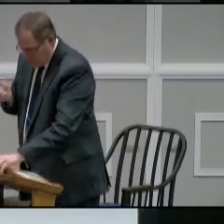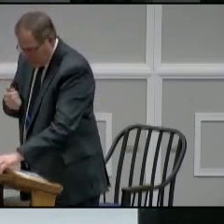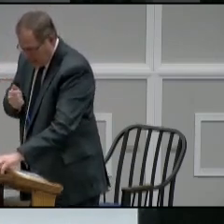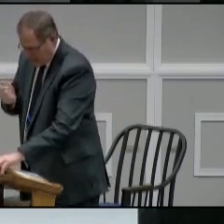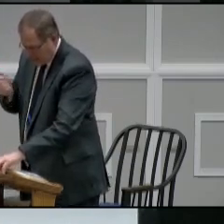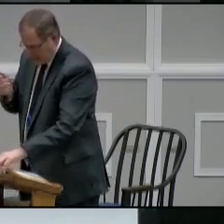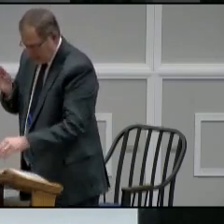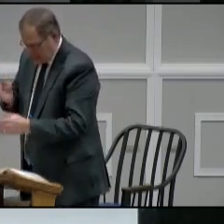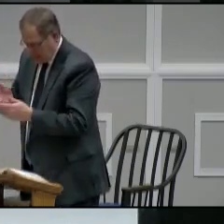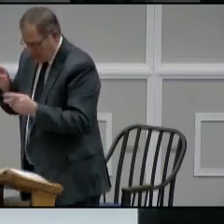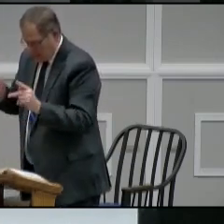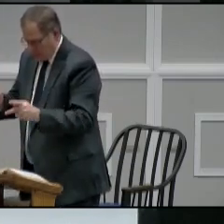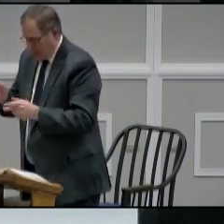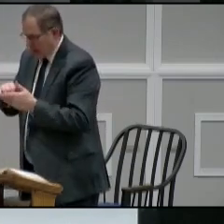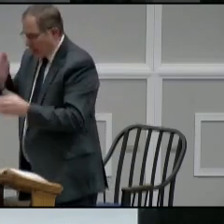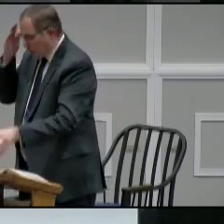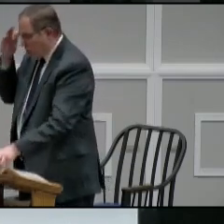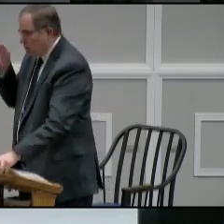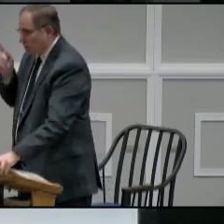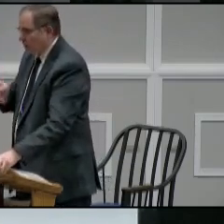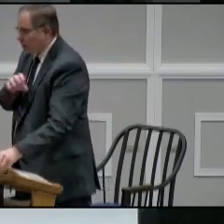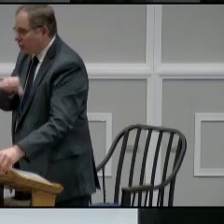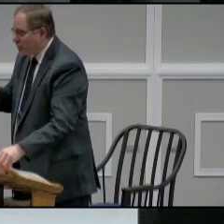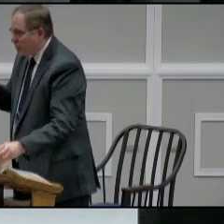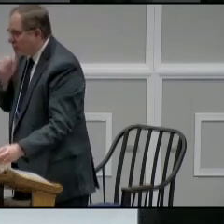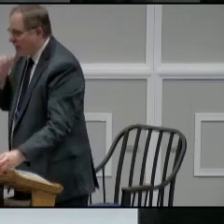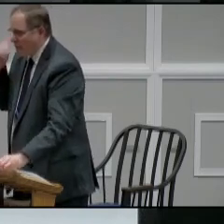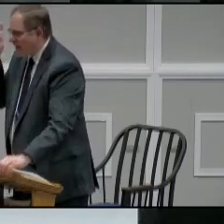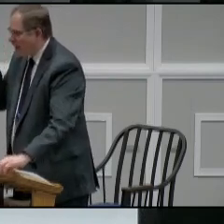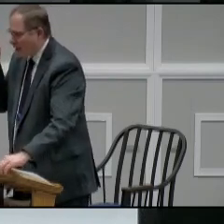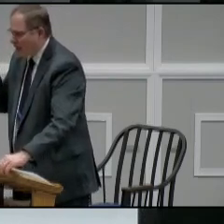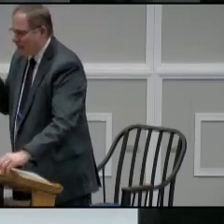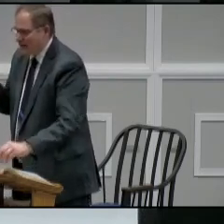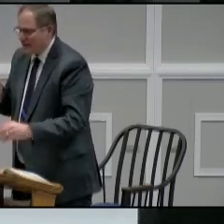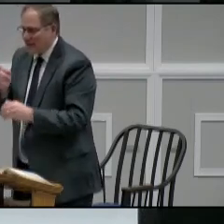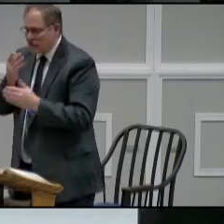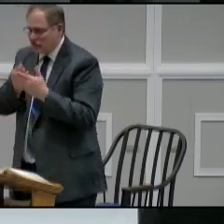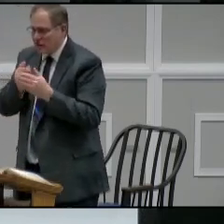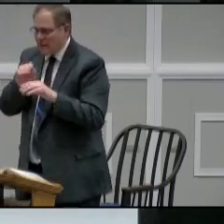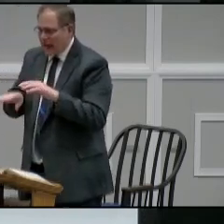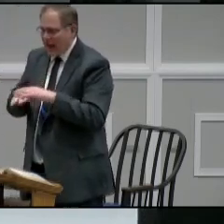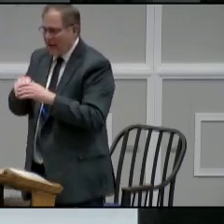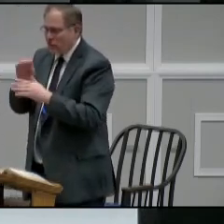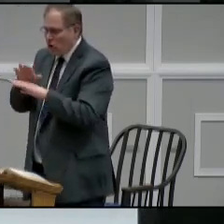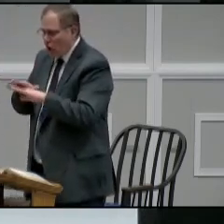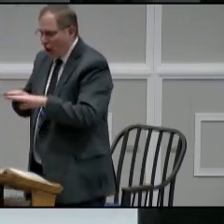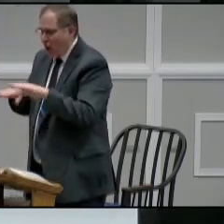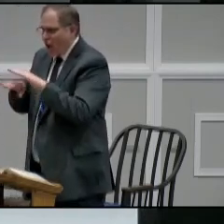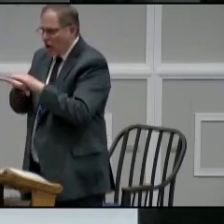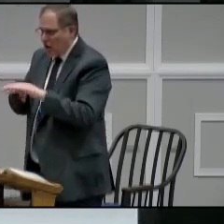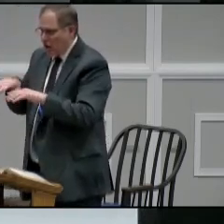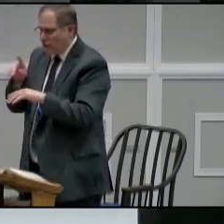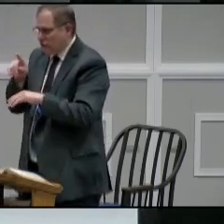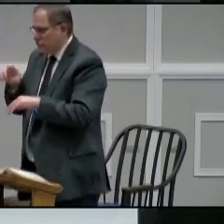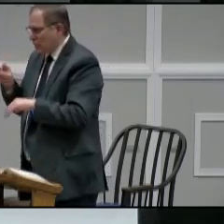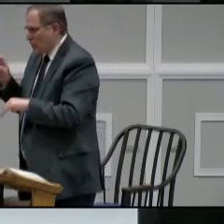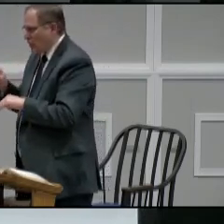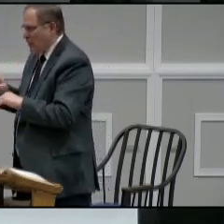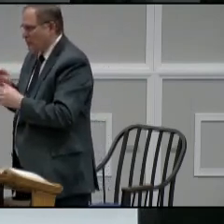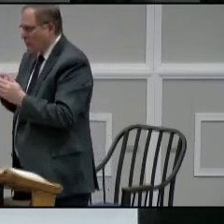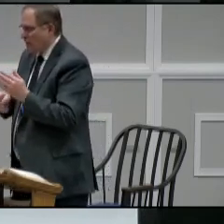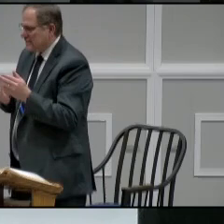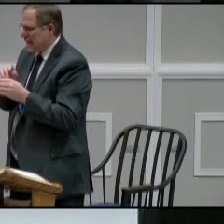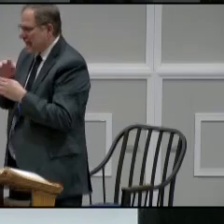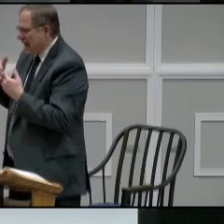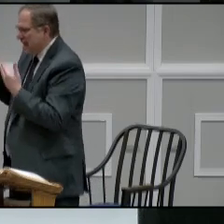out before, and it'll be a good time. And you know what? It's good to get out of our comfort zone. It's good to get out of what's easy and what comes